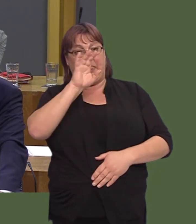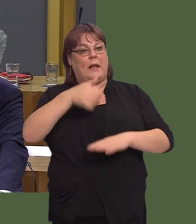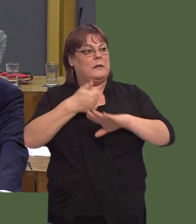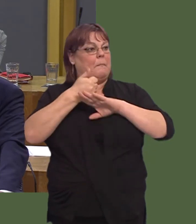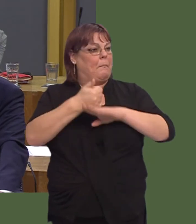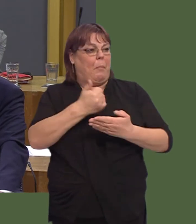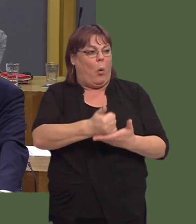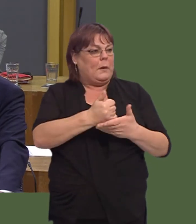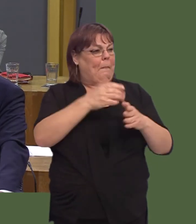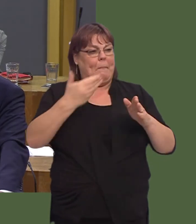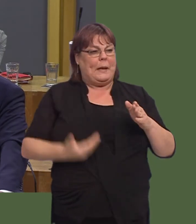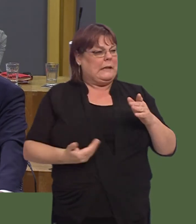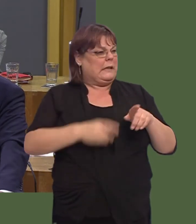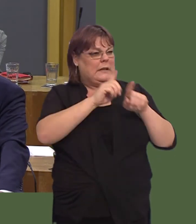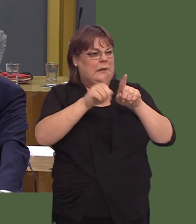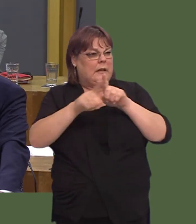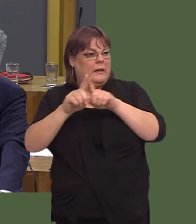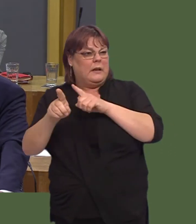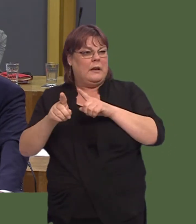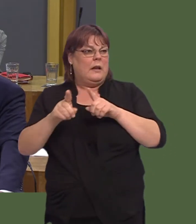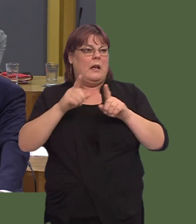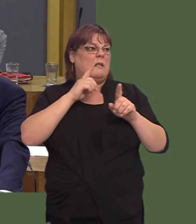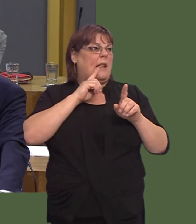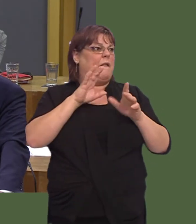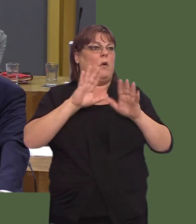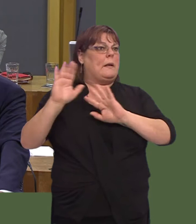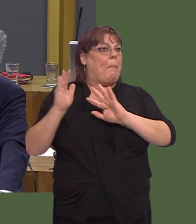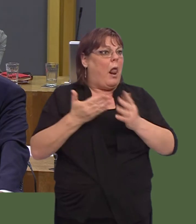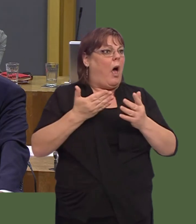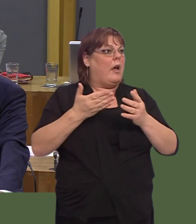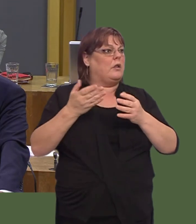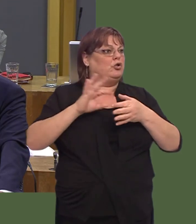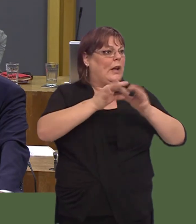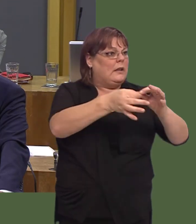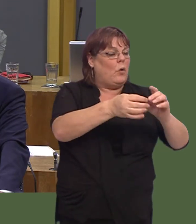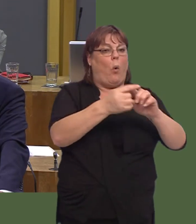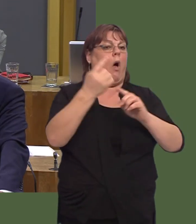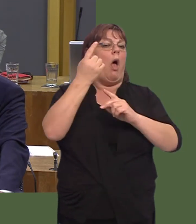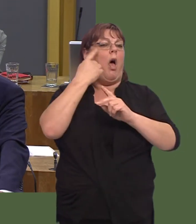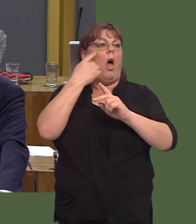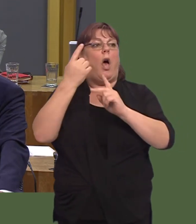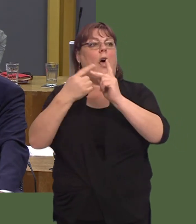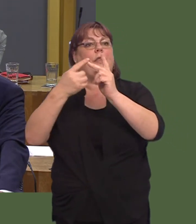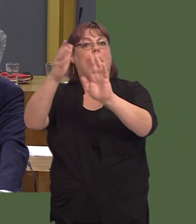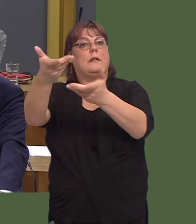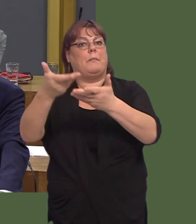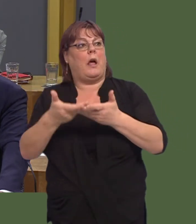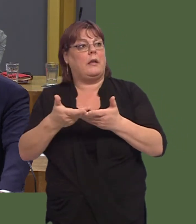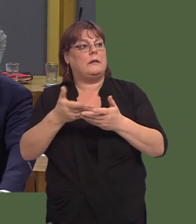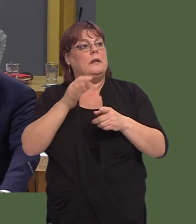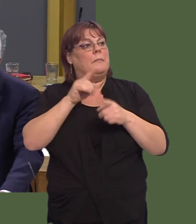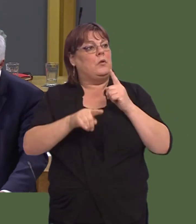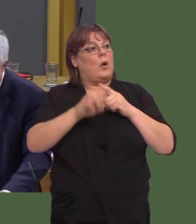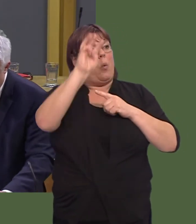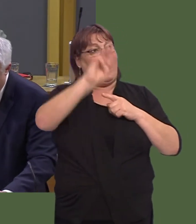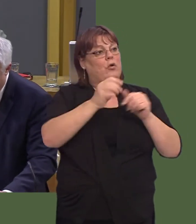support businesses on all aspects of their operation, including evaluating their supply chains to identify alternative suppliers, which includes Welsh companies,